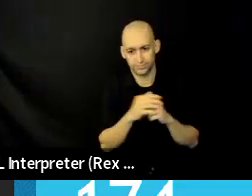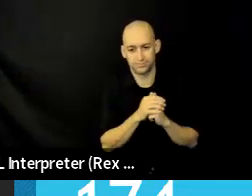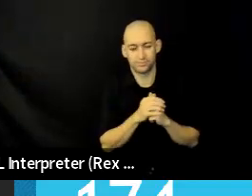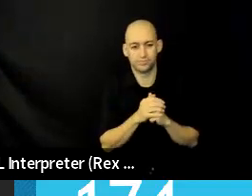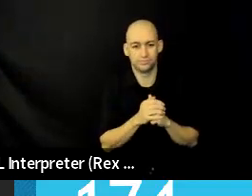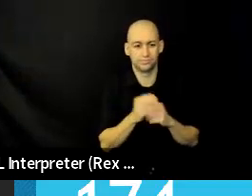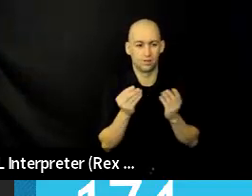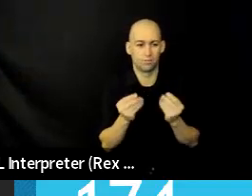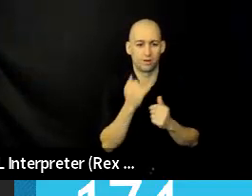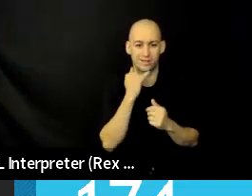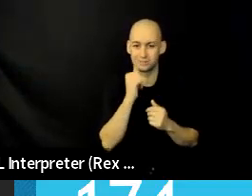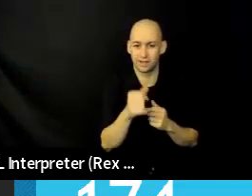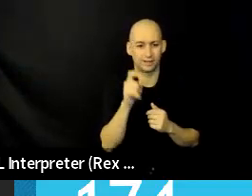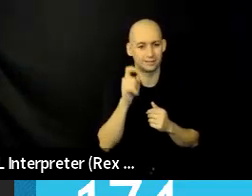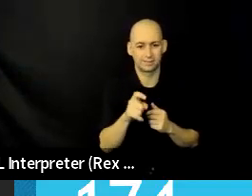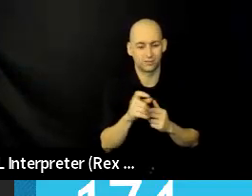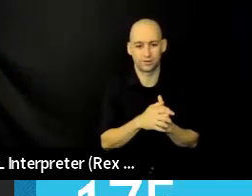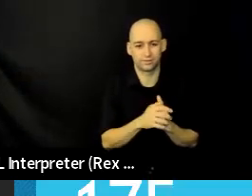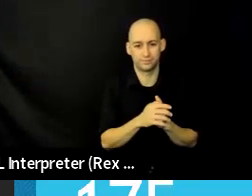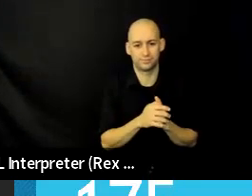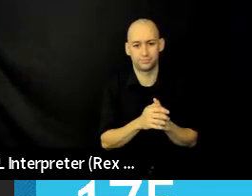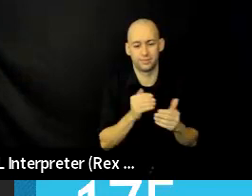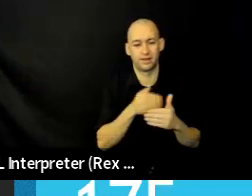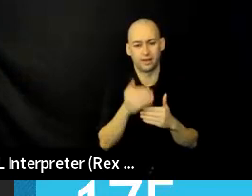not necessary. Next slide.